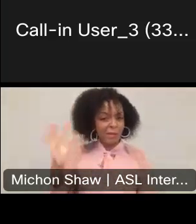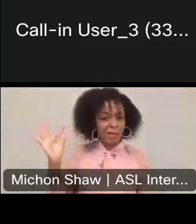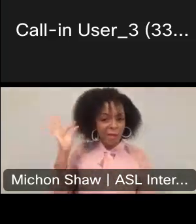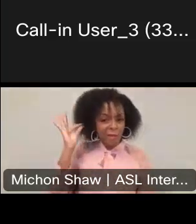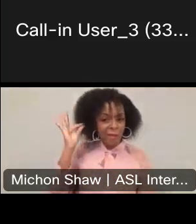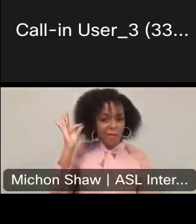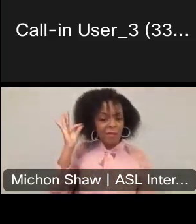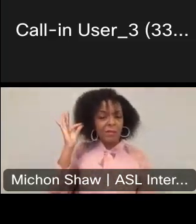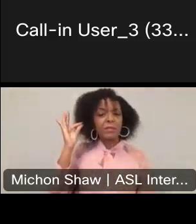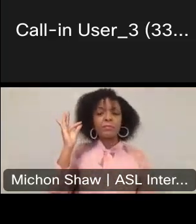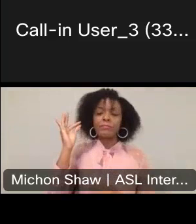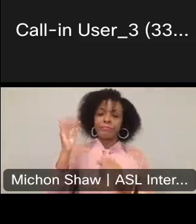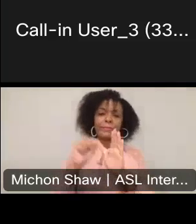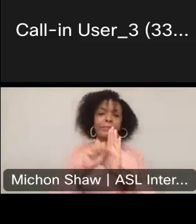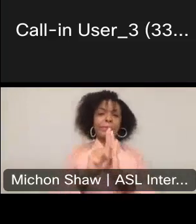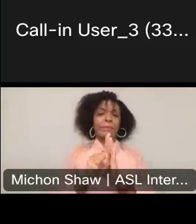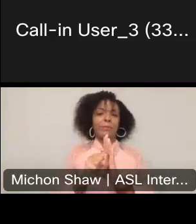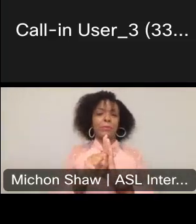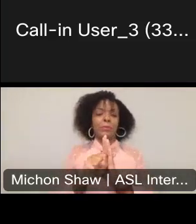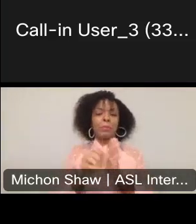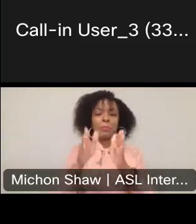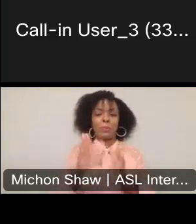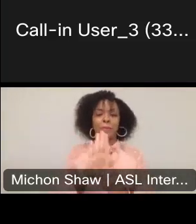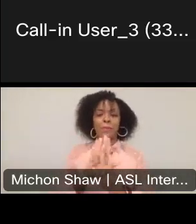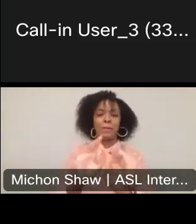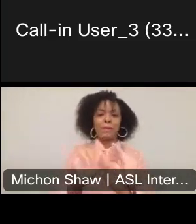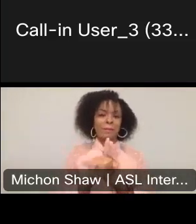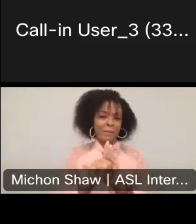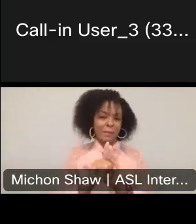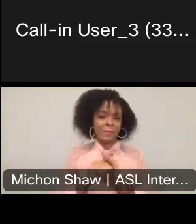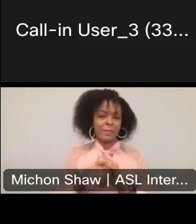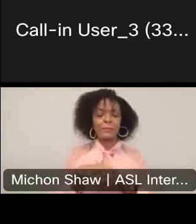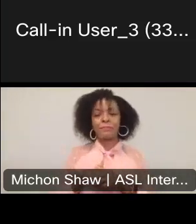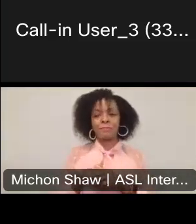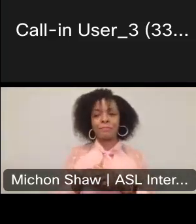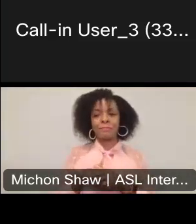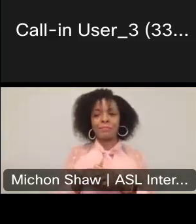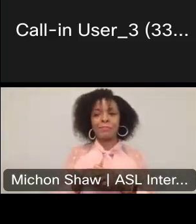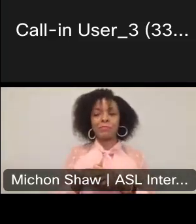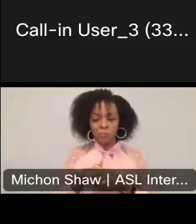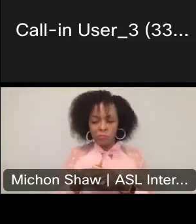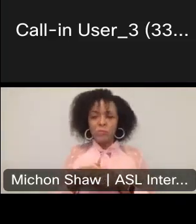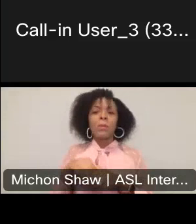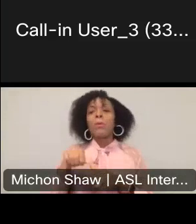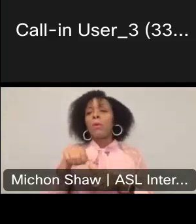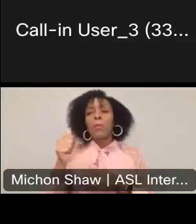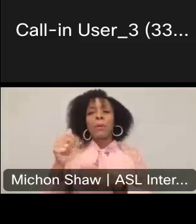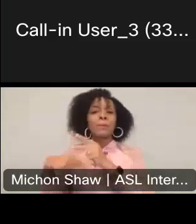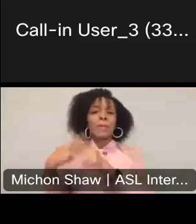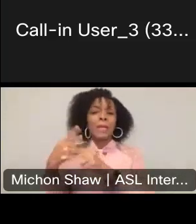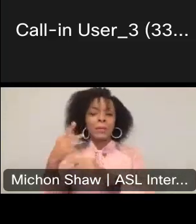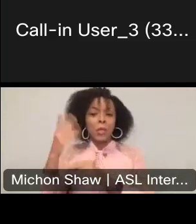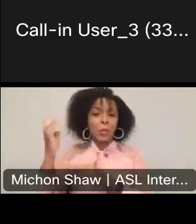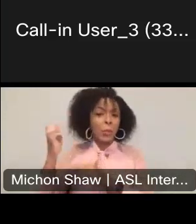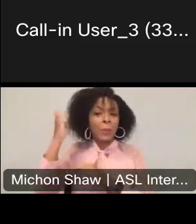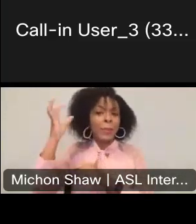person's identity, the adoption of more European hairstyles. You mentioned all types of hairstyles and all